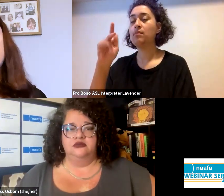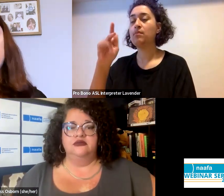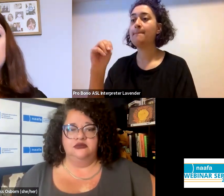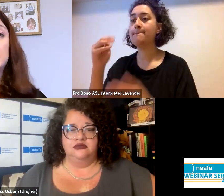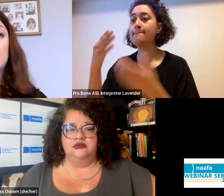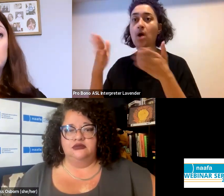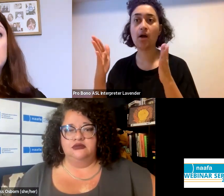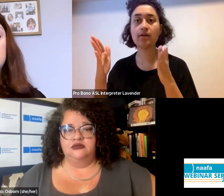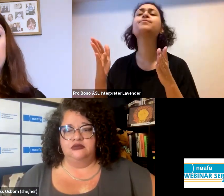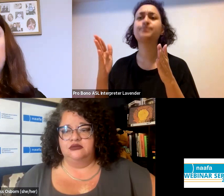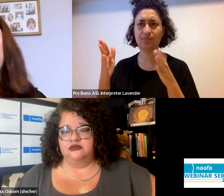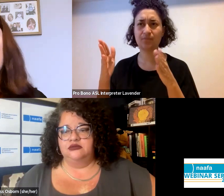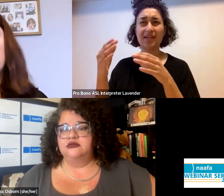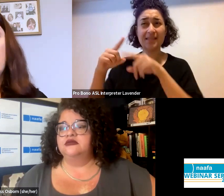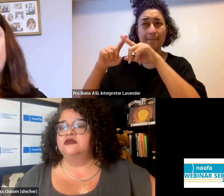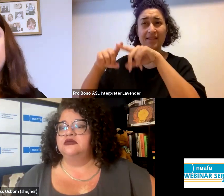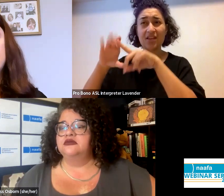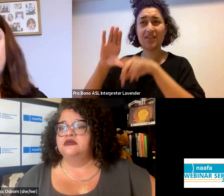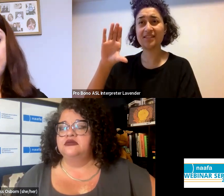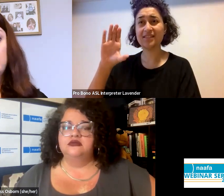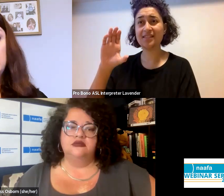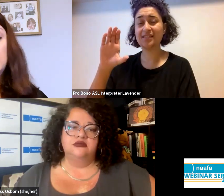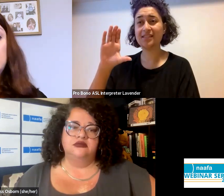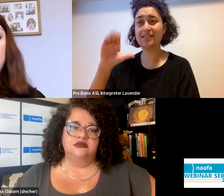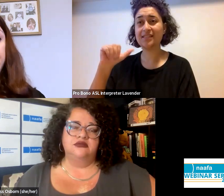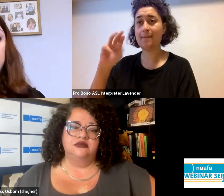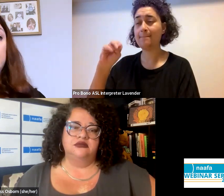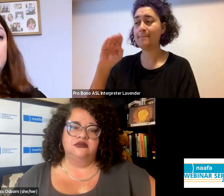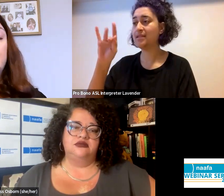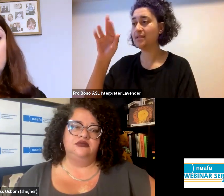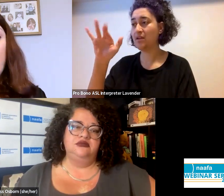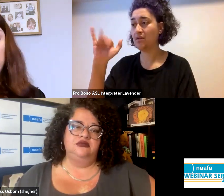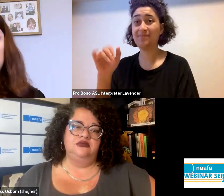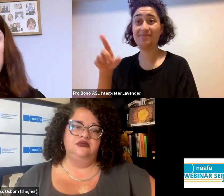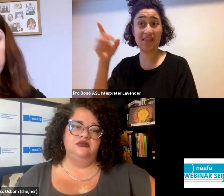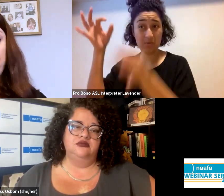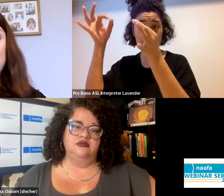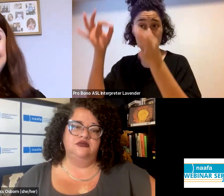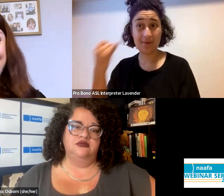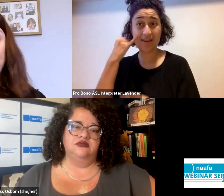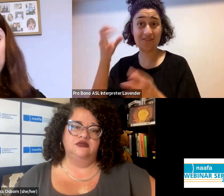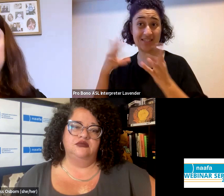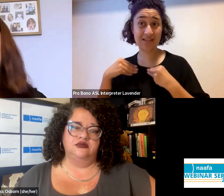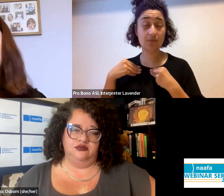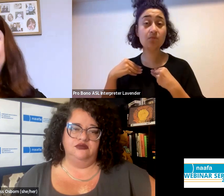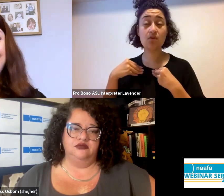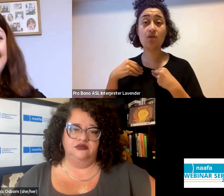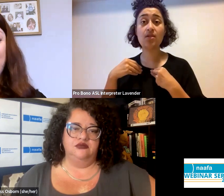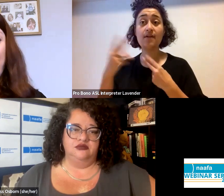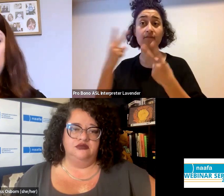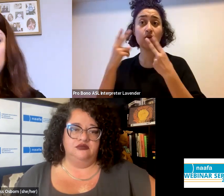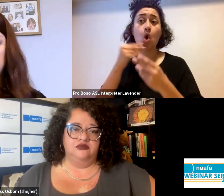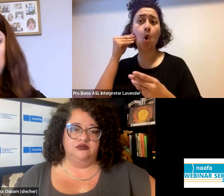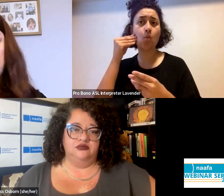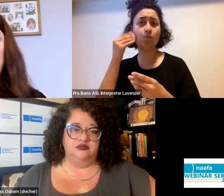The cemetery ultimately will determine whether or not it's acceptable. The funeral home will determine whether it's safe. Like, for instance,